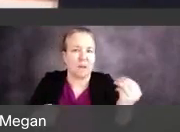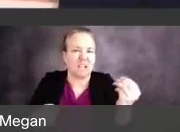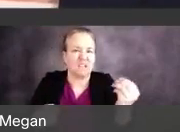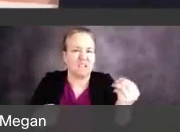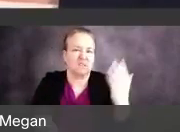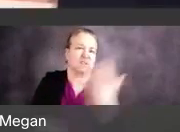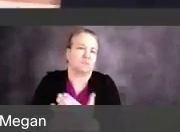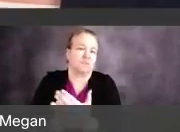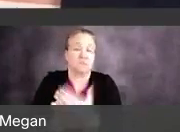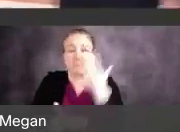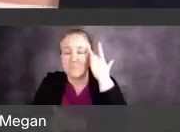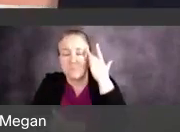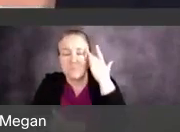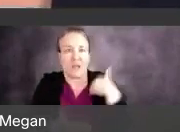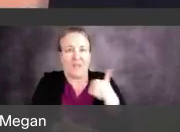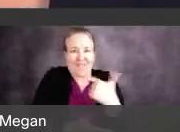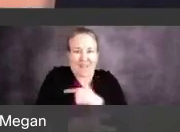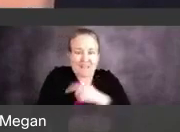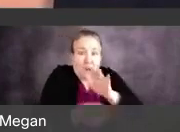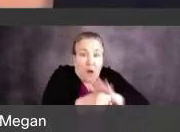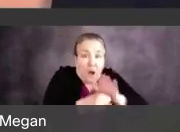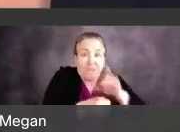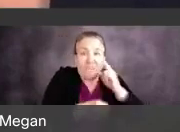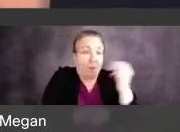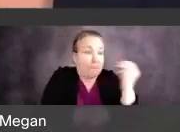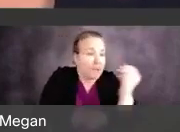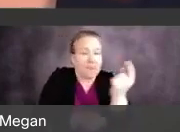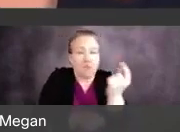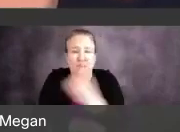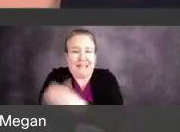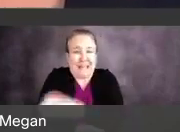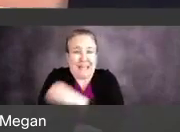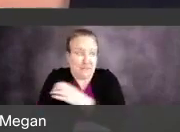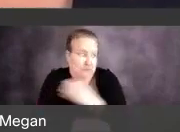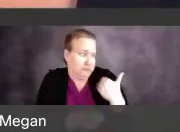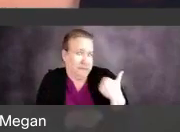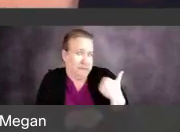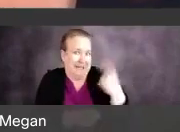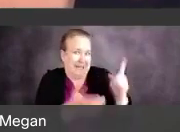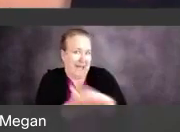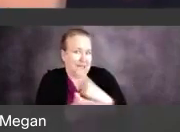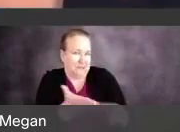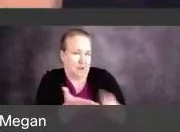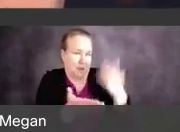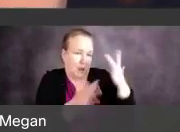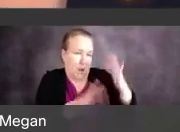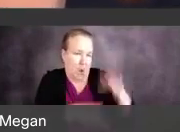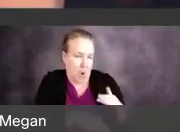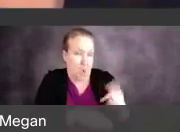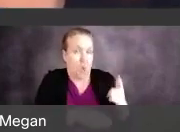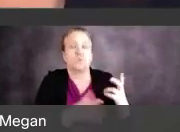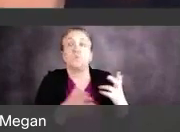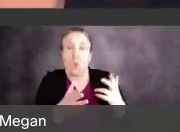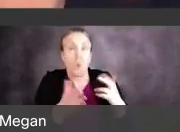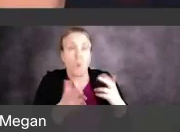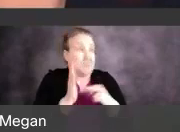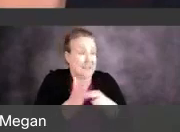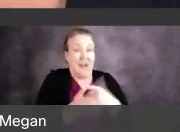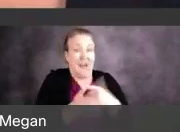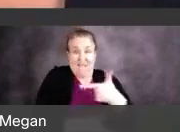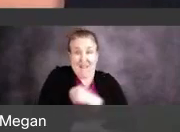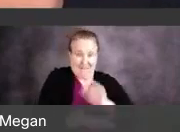we have vaccine from Monday and Tuesday's clinics, which had to be canceled. So we will have enough to operate through next